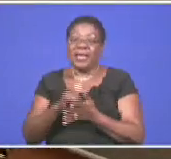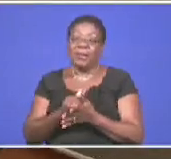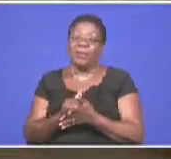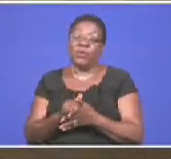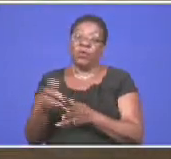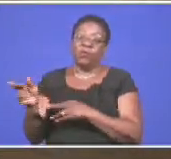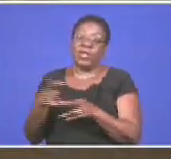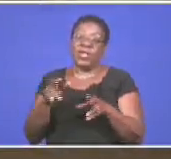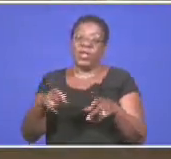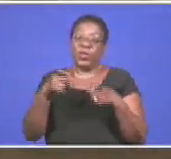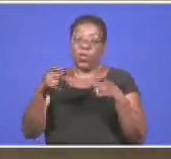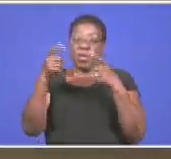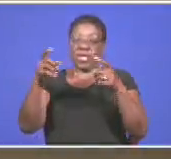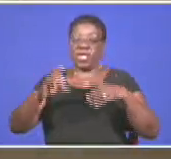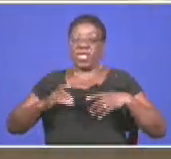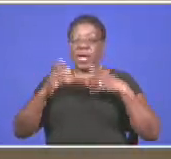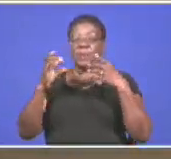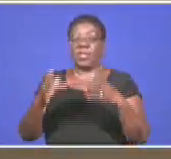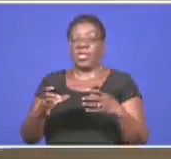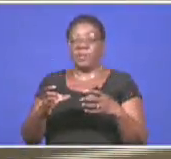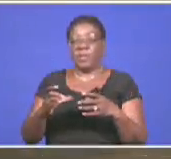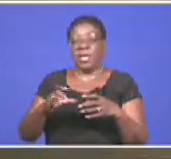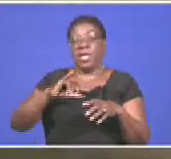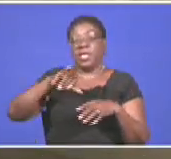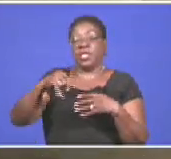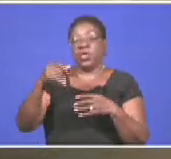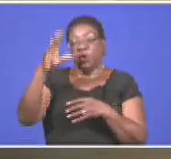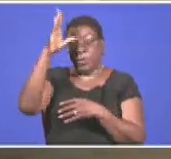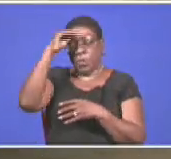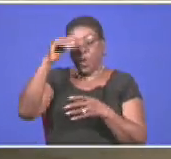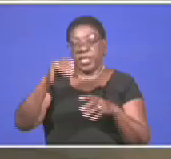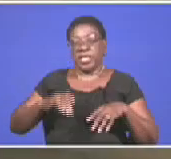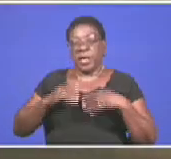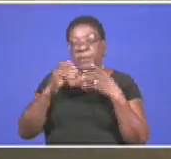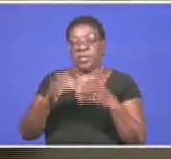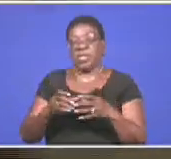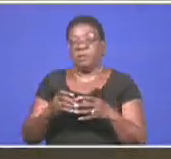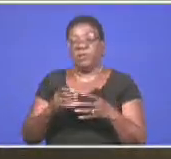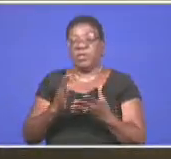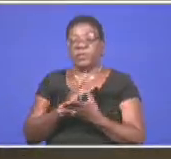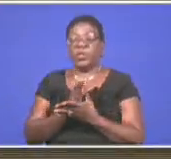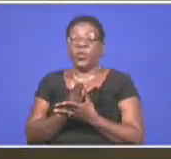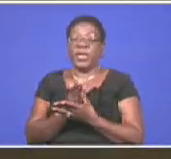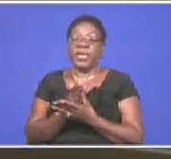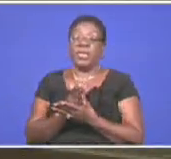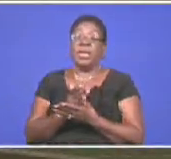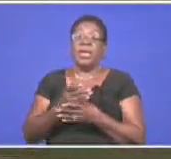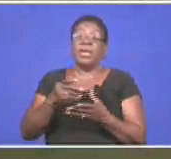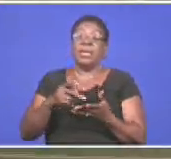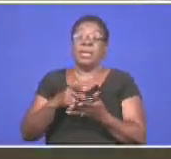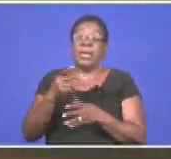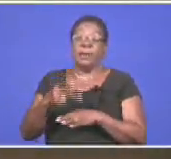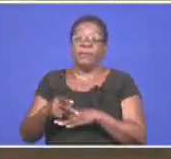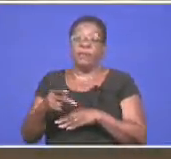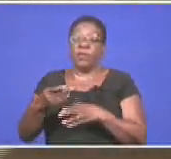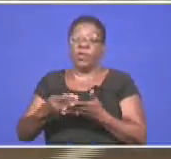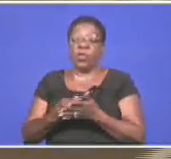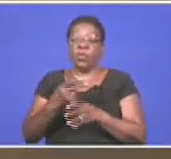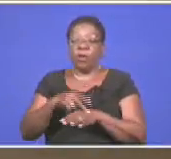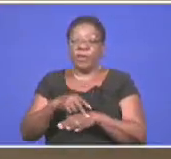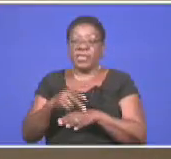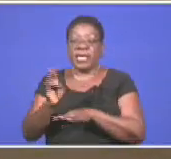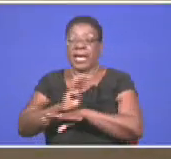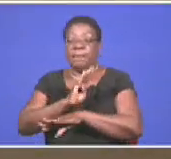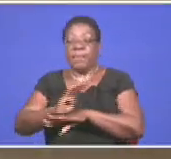championship. The Junior Boys Championship game was between Gateway Christian Academy out of Bimini and CV Bethel out of New Providence. The Eagles out of